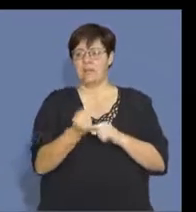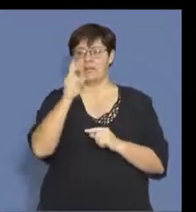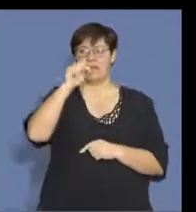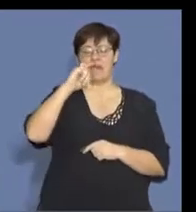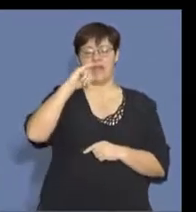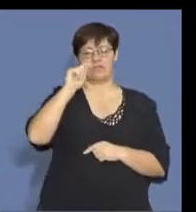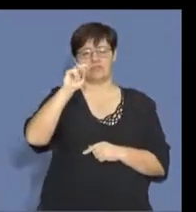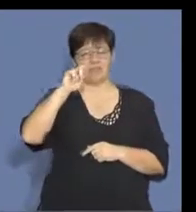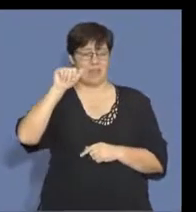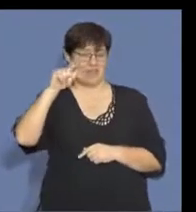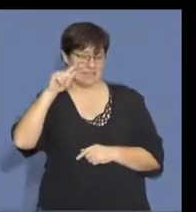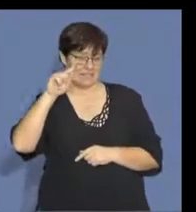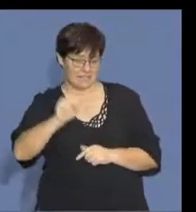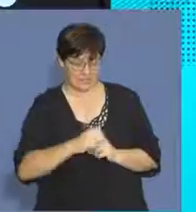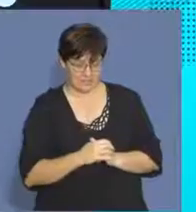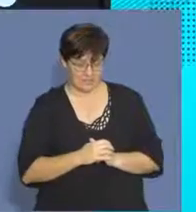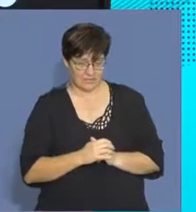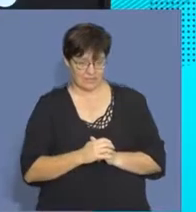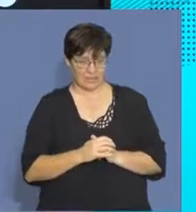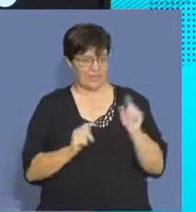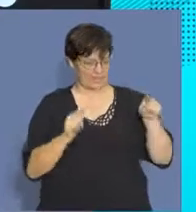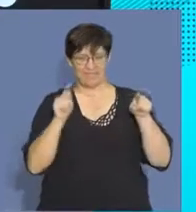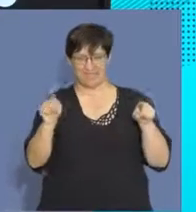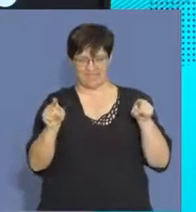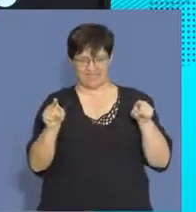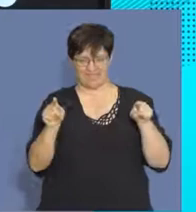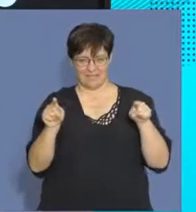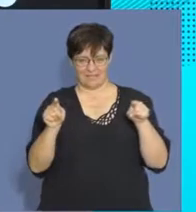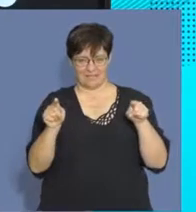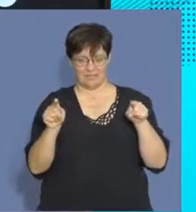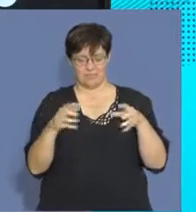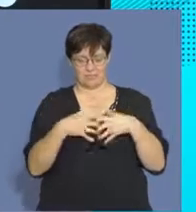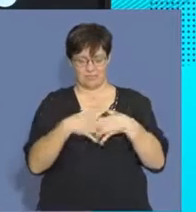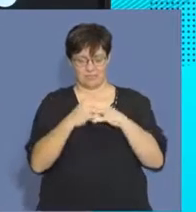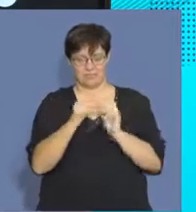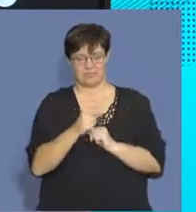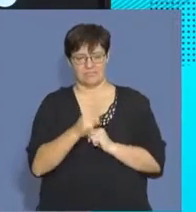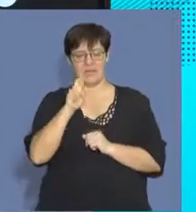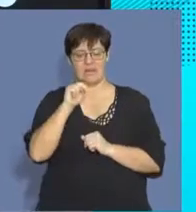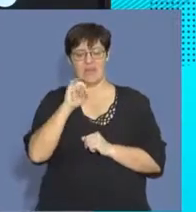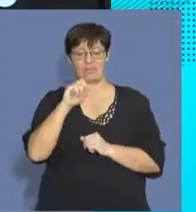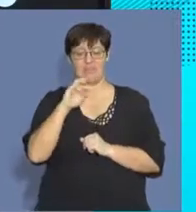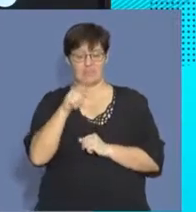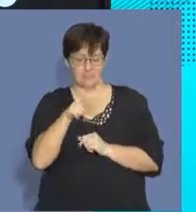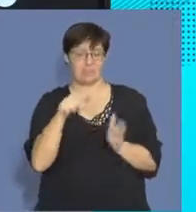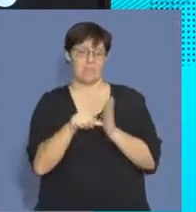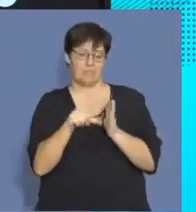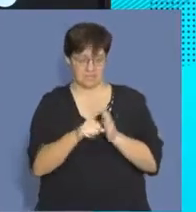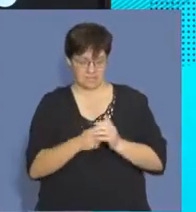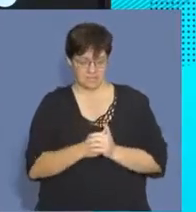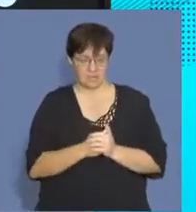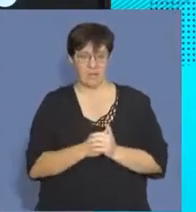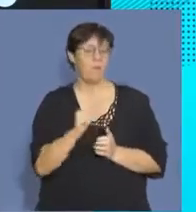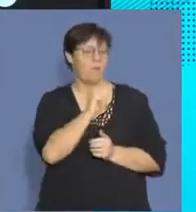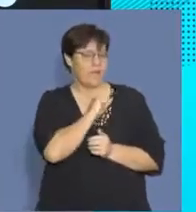lightning is able to fuse the nitrogen and the oxygen in the atmosphere together to form nitrates. Again, that is being able to